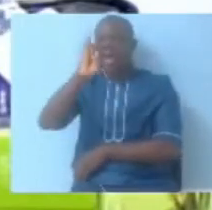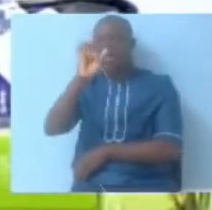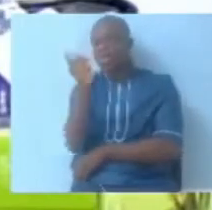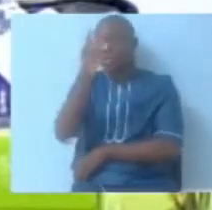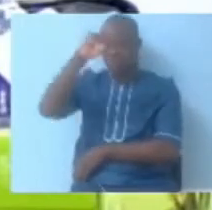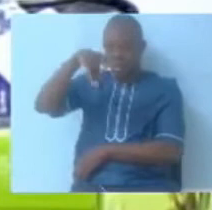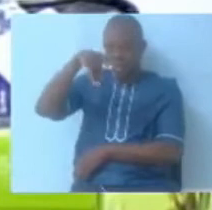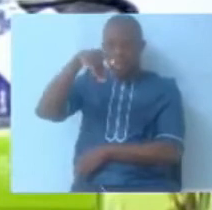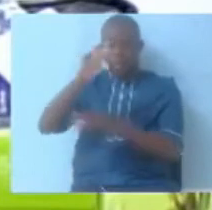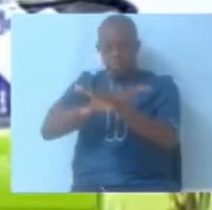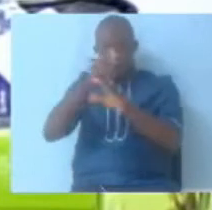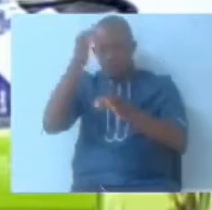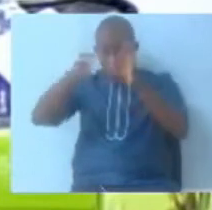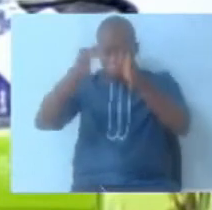IGP